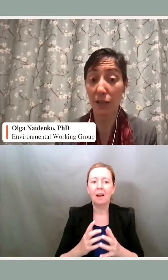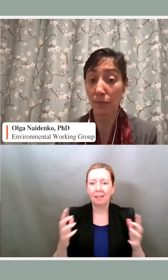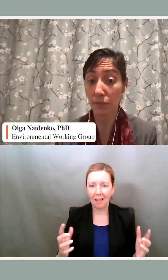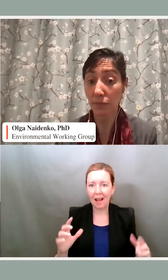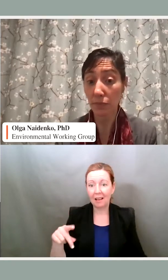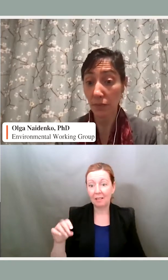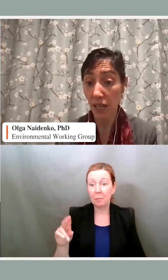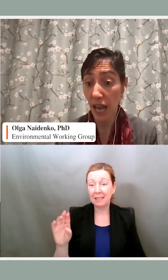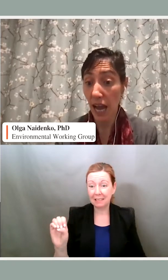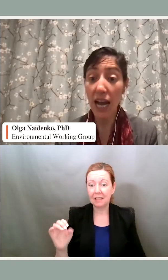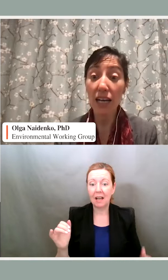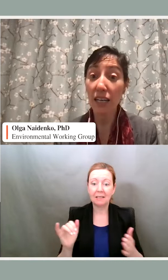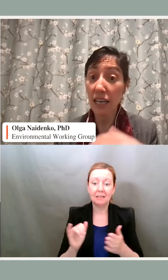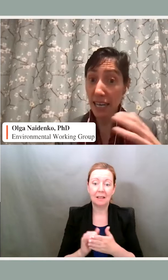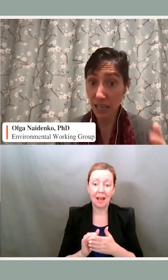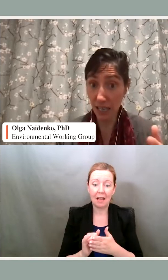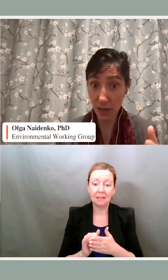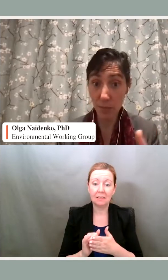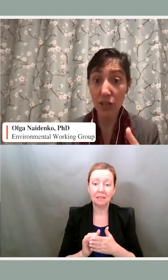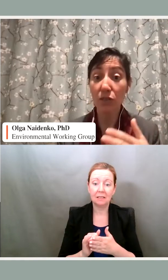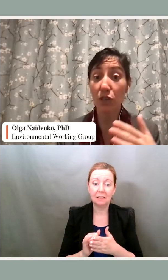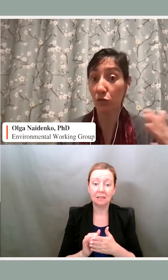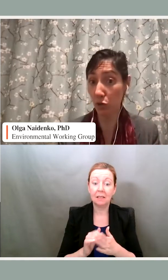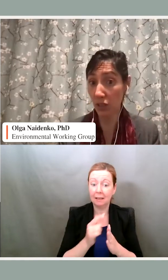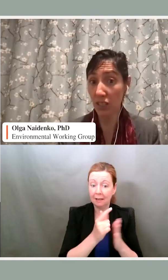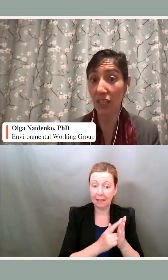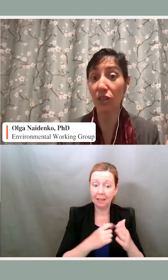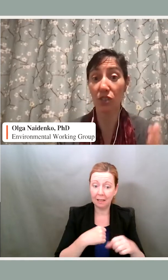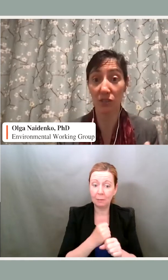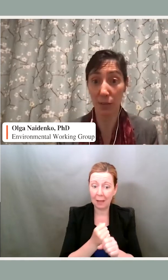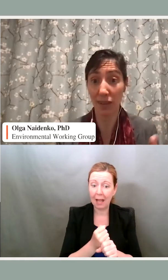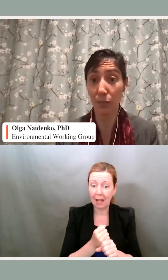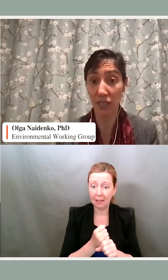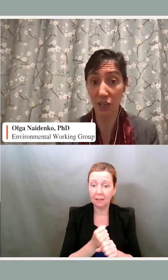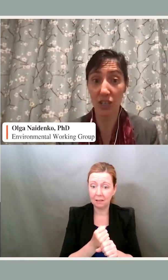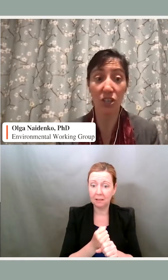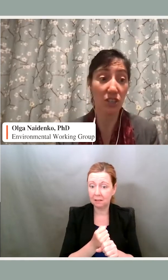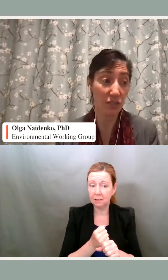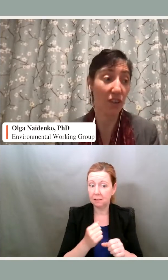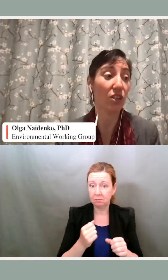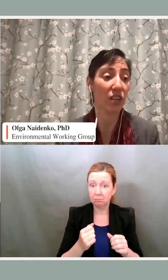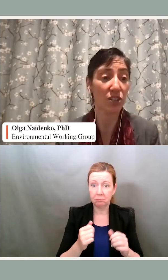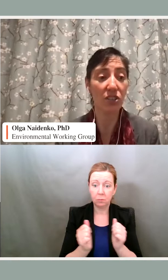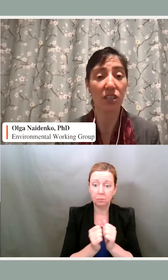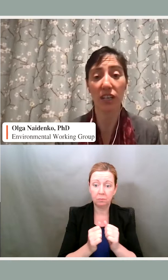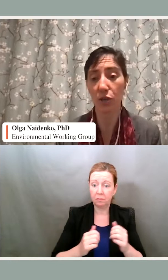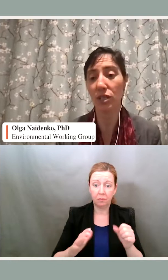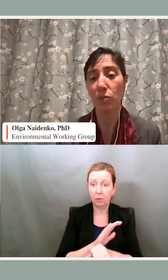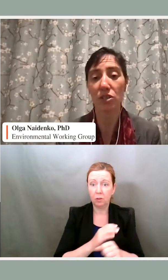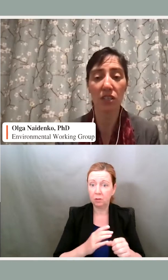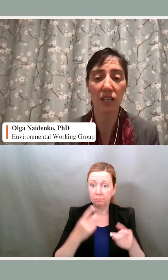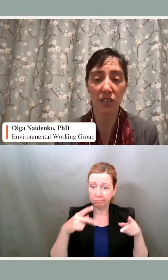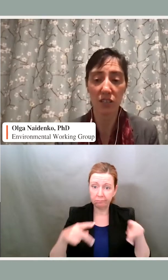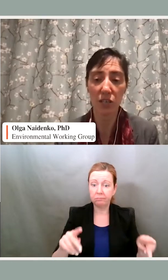that are legally, meaning with full consent of the Environmental Protection Agency, federal agency that